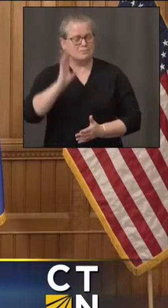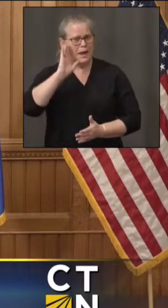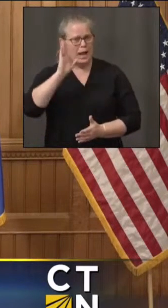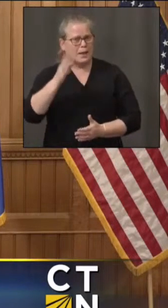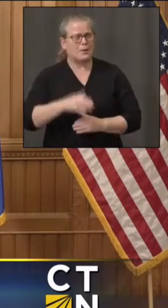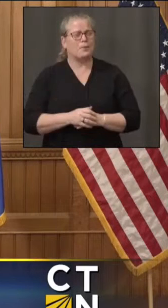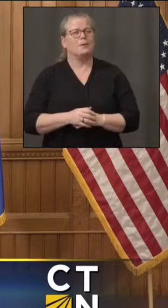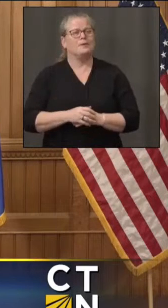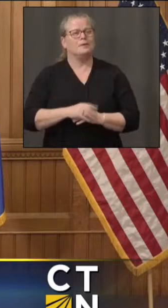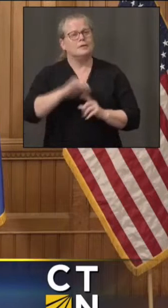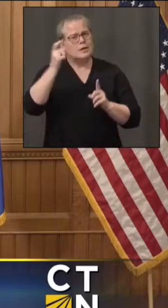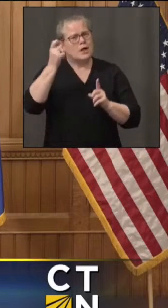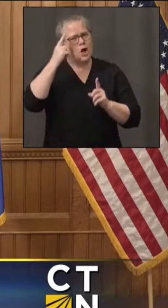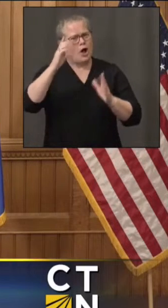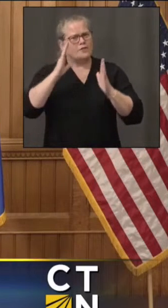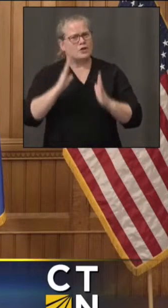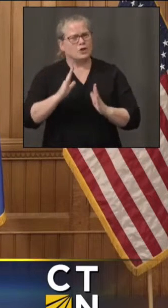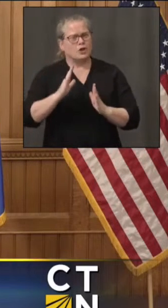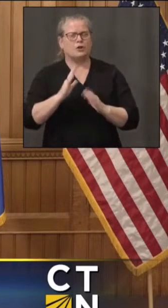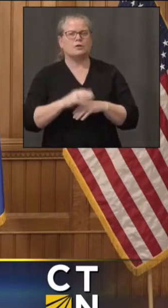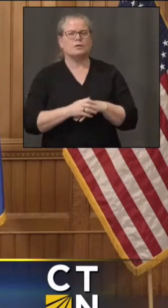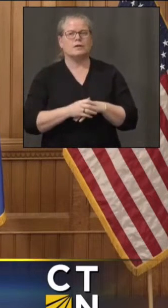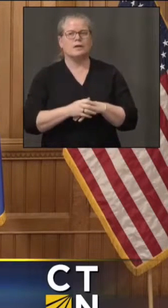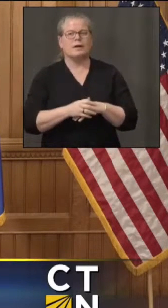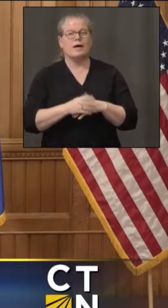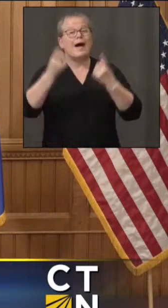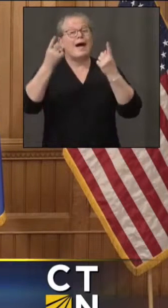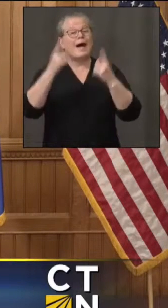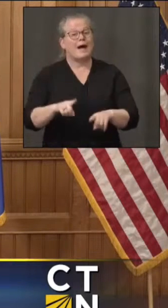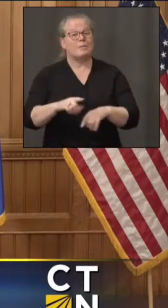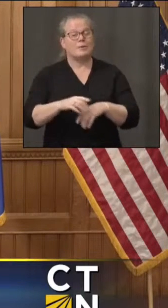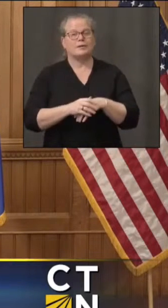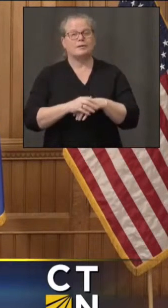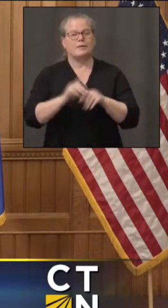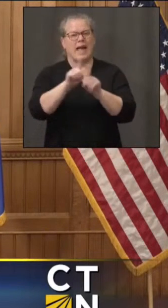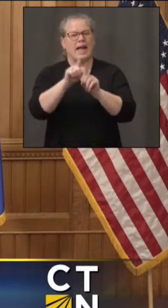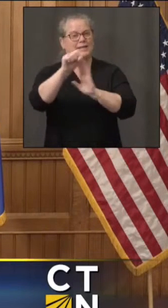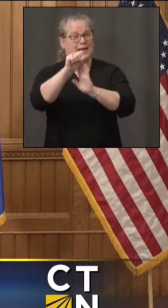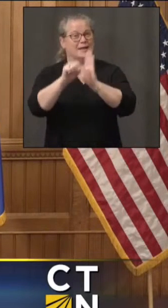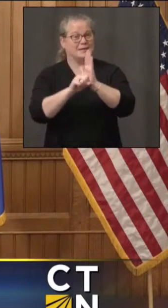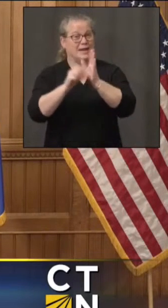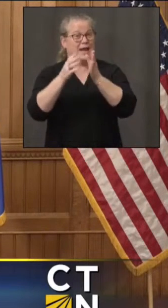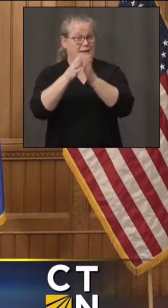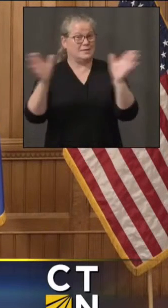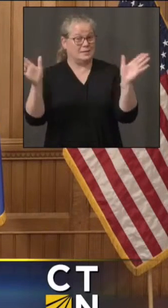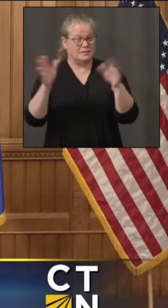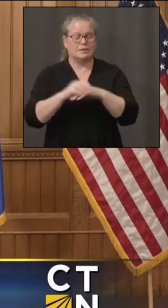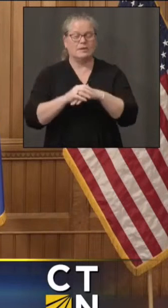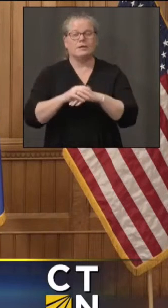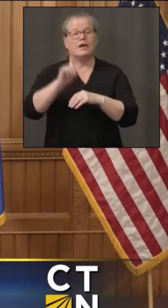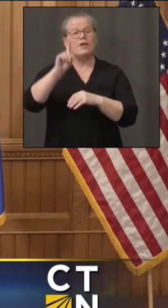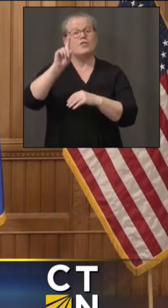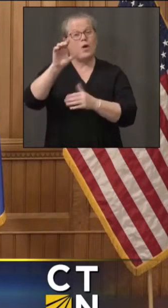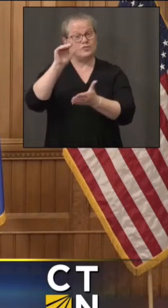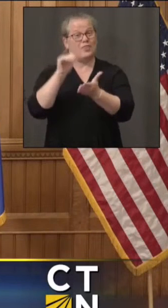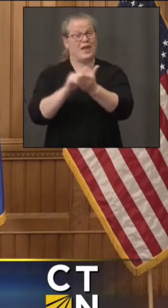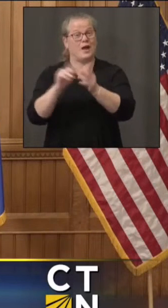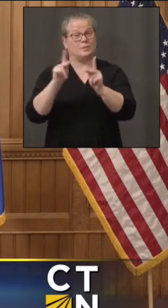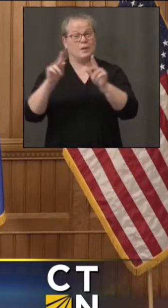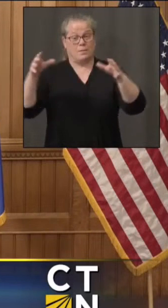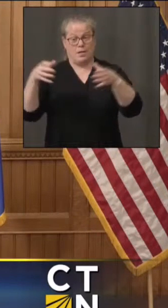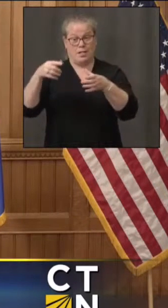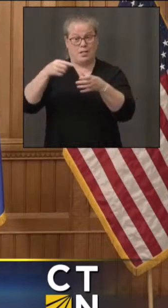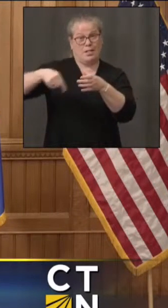state getting kind of close to that 10 daily cases per 100,000 benchmark that we use to put other states onto the